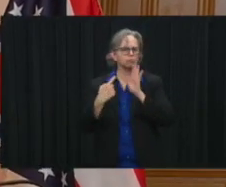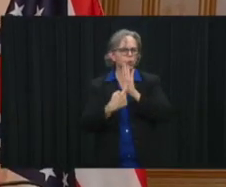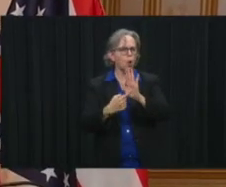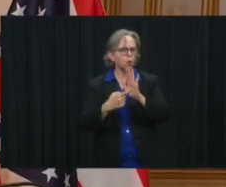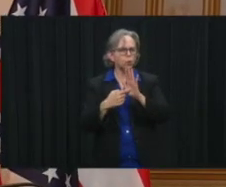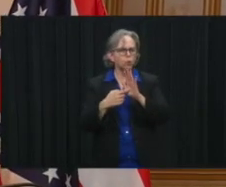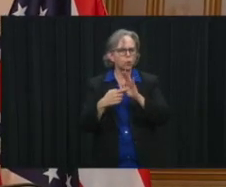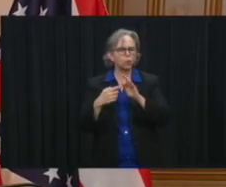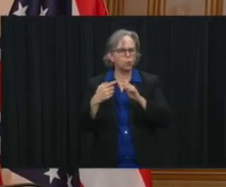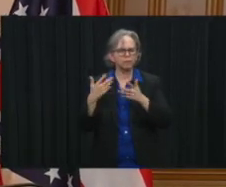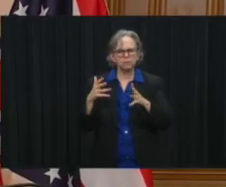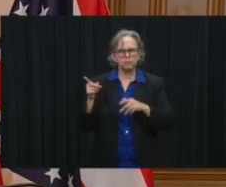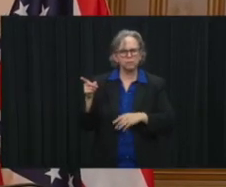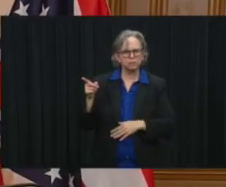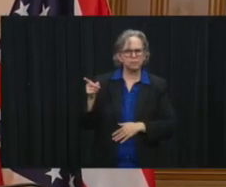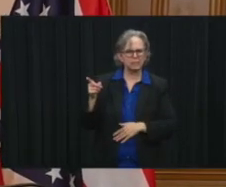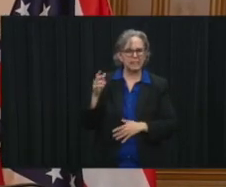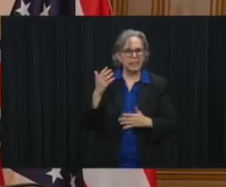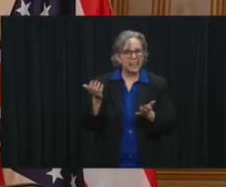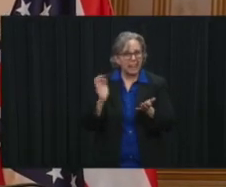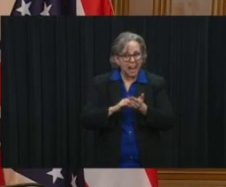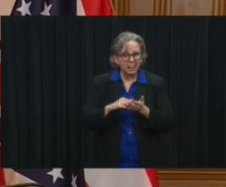Again, this is the projected peak.